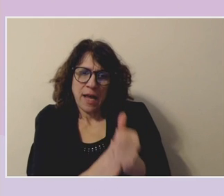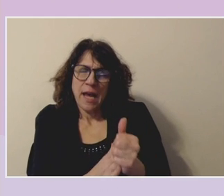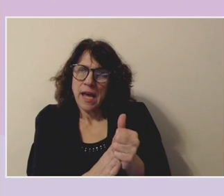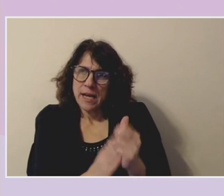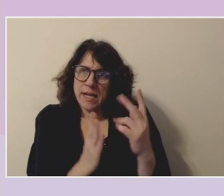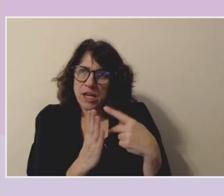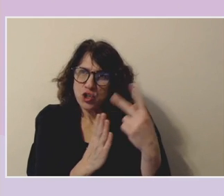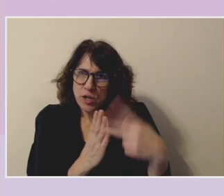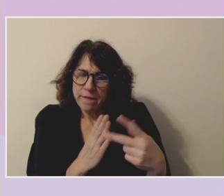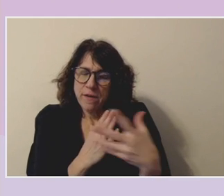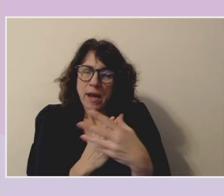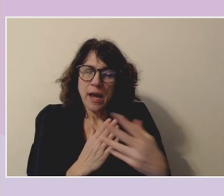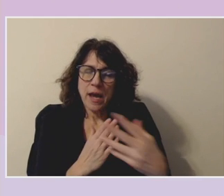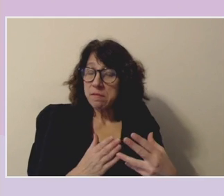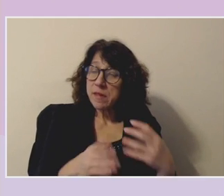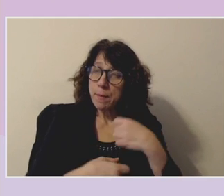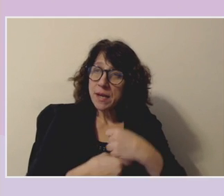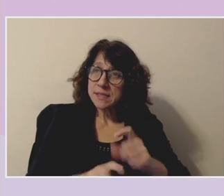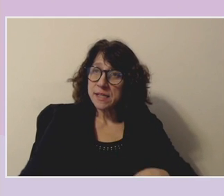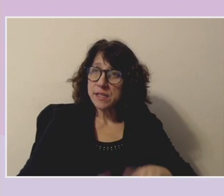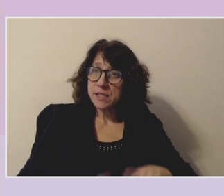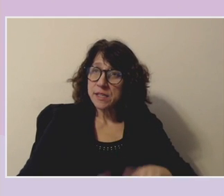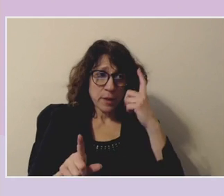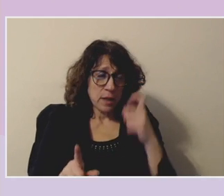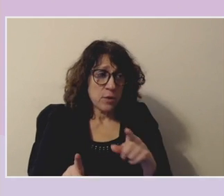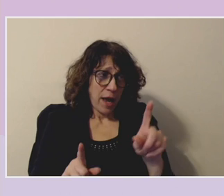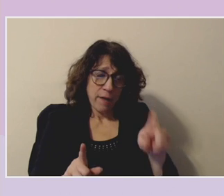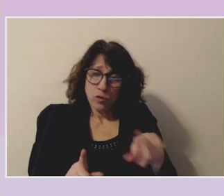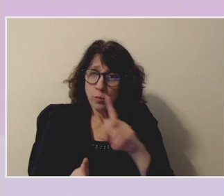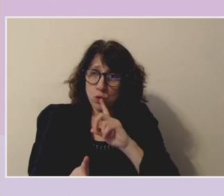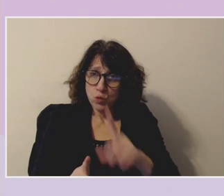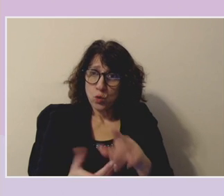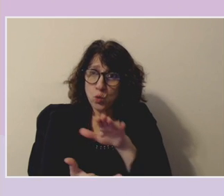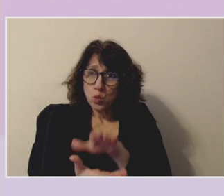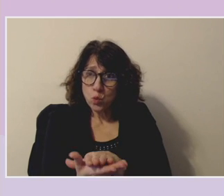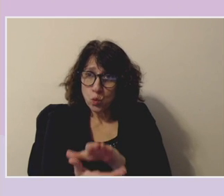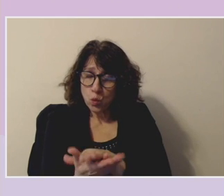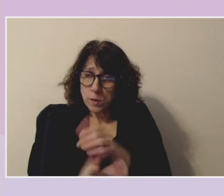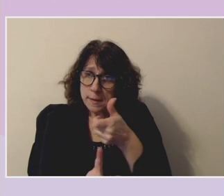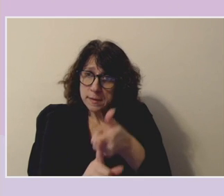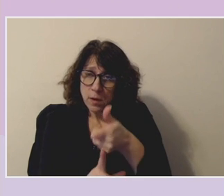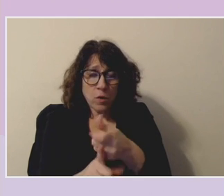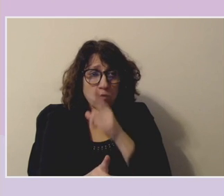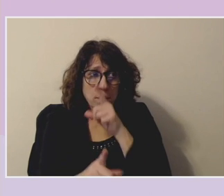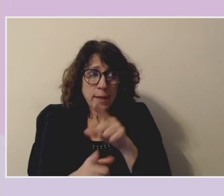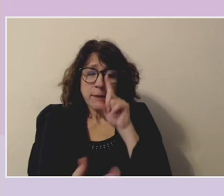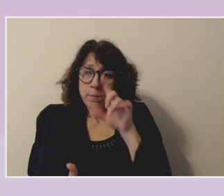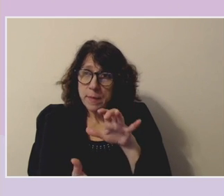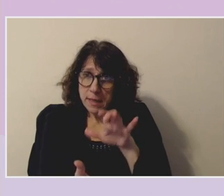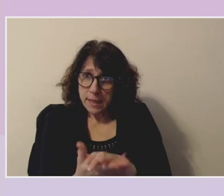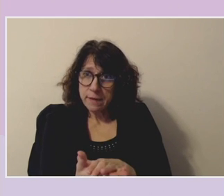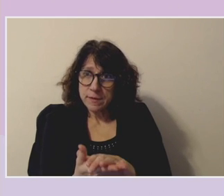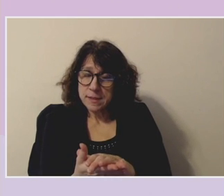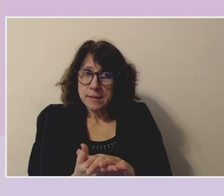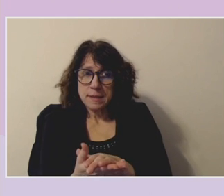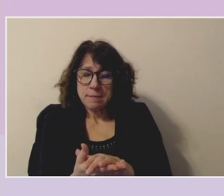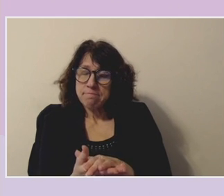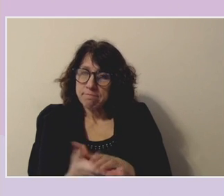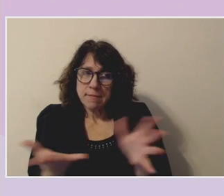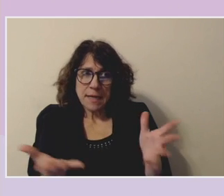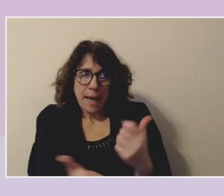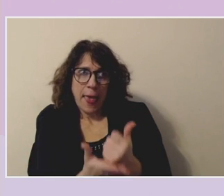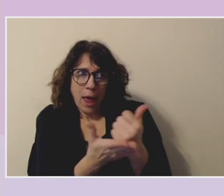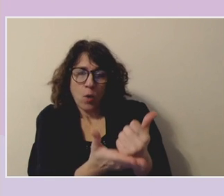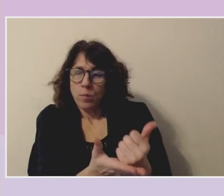And I think that does make a difference because you really have to make sure that a school truly believes in a hand up and doesn't believe it's going to be a